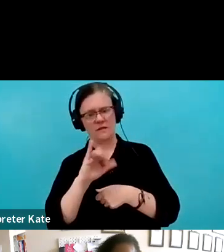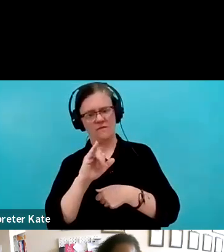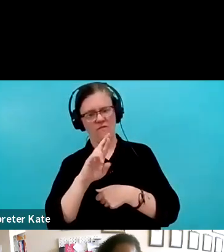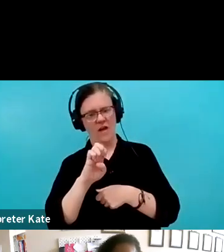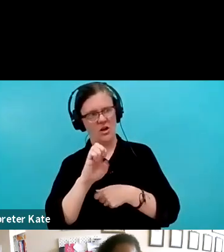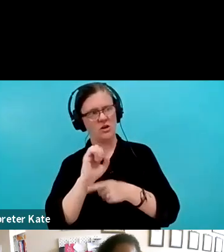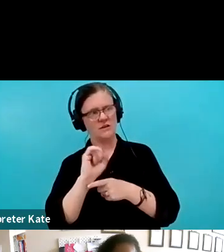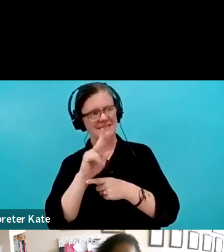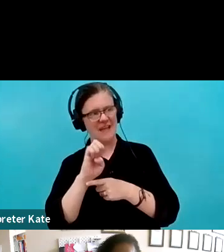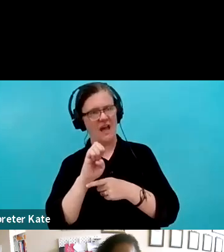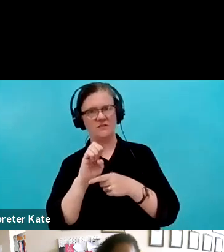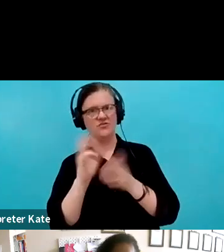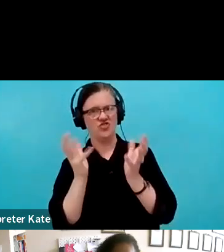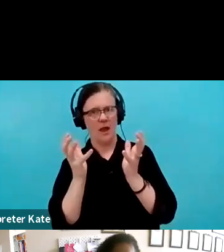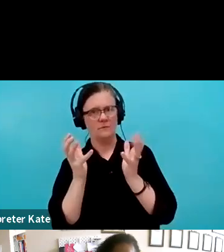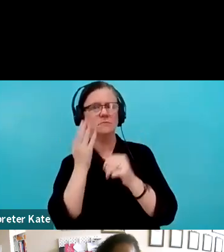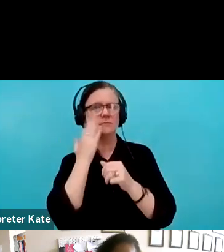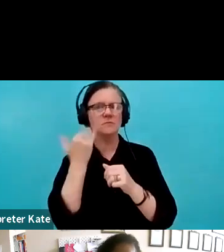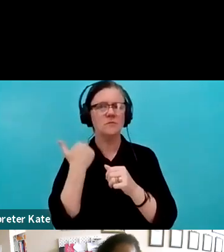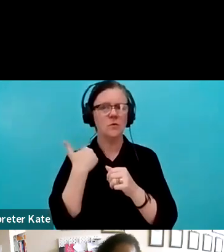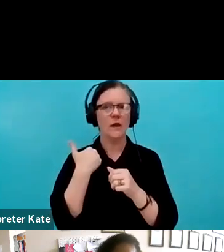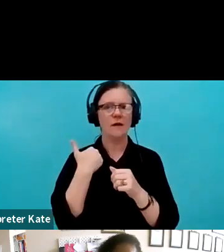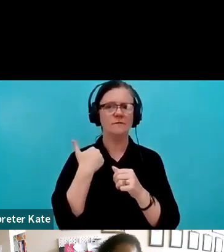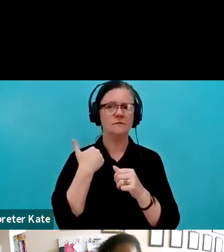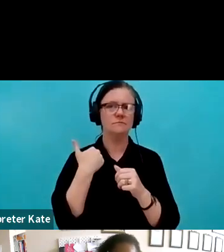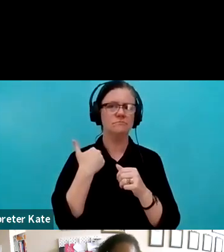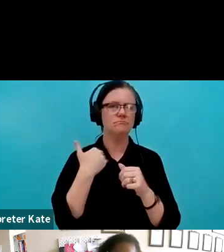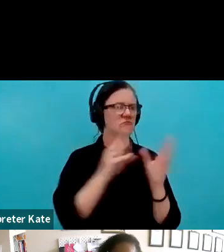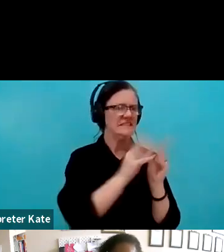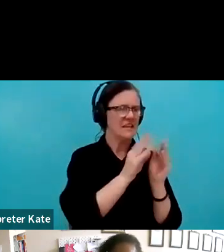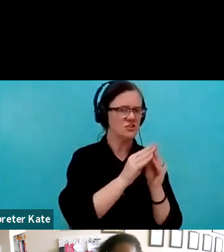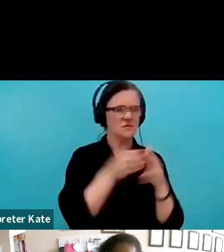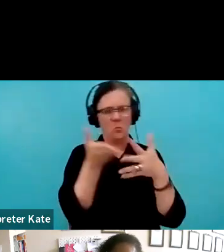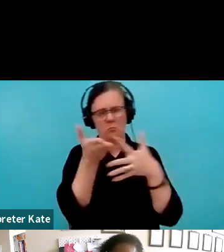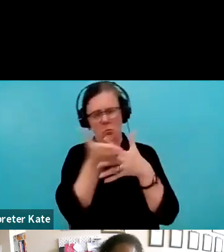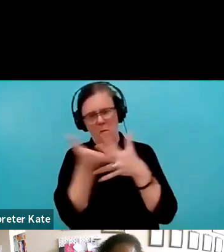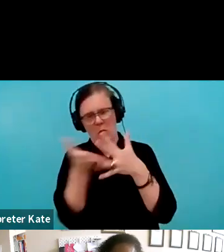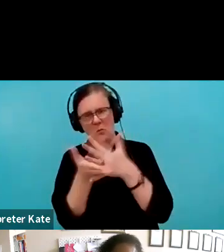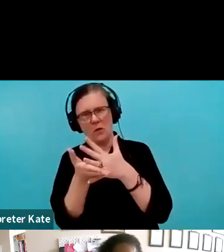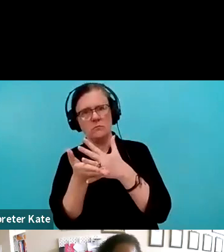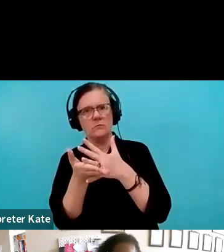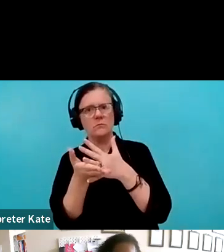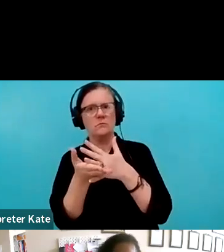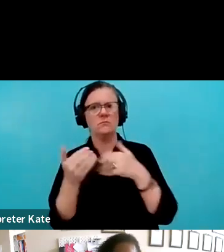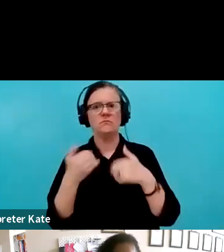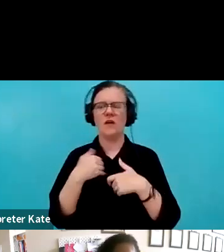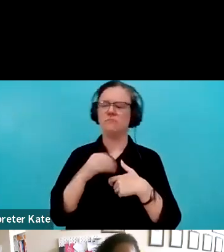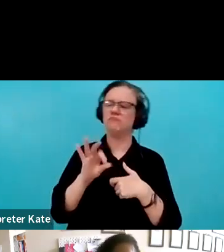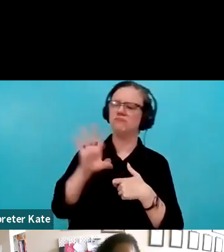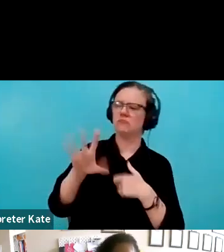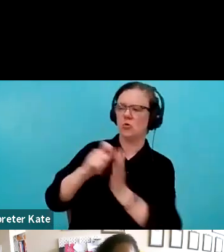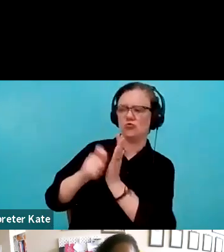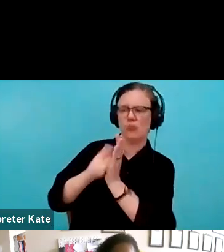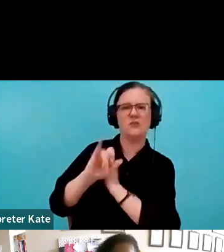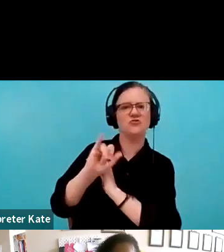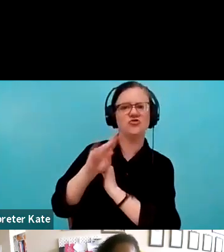that we do, which are like where we have these break moments during the sessions where people can answer like a journaling prompt. And she was saying that